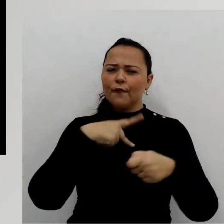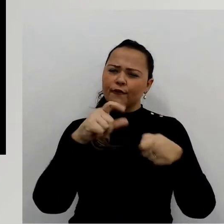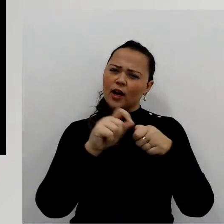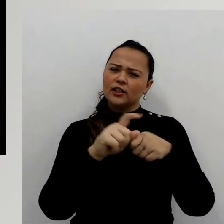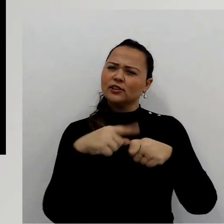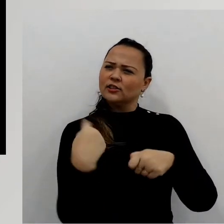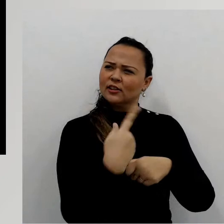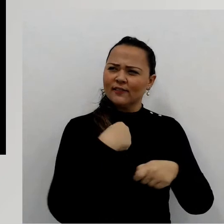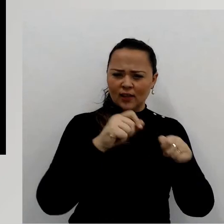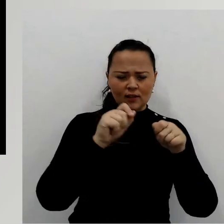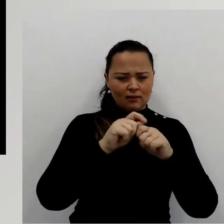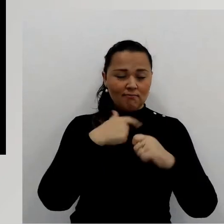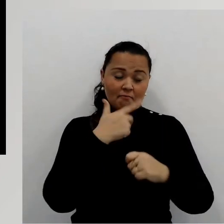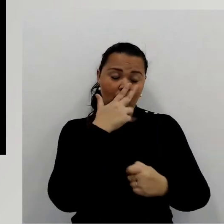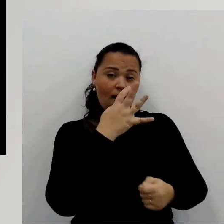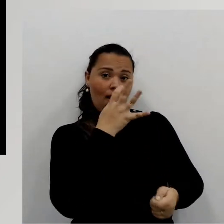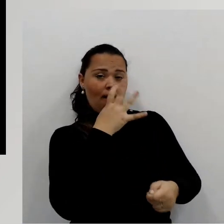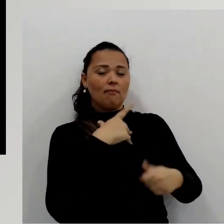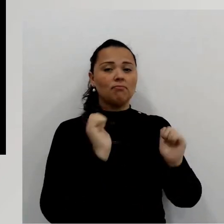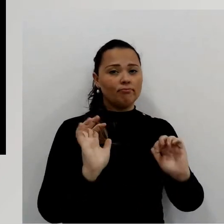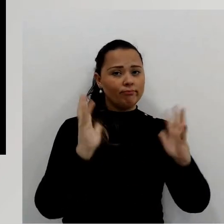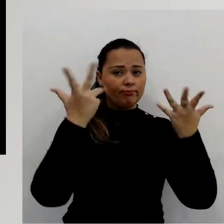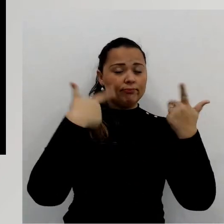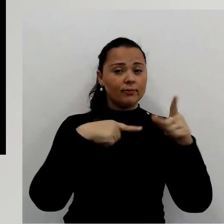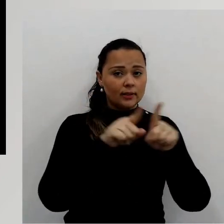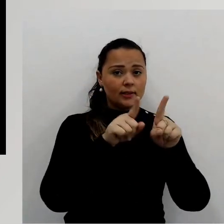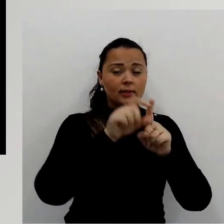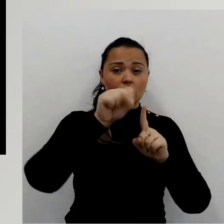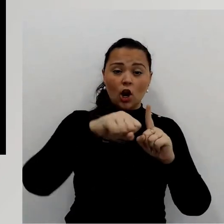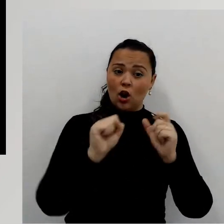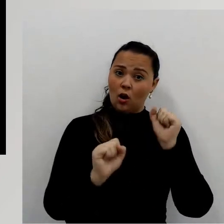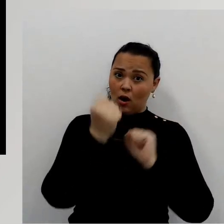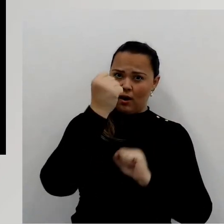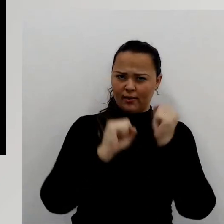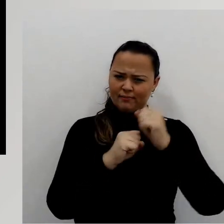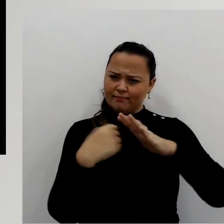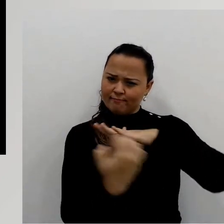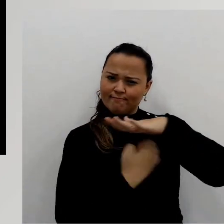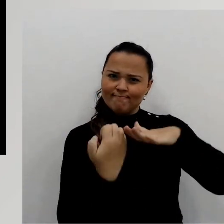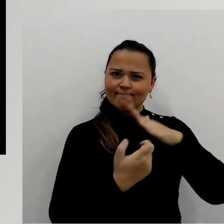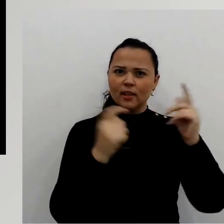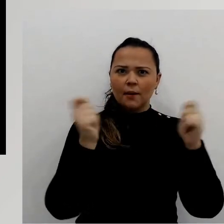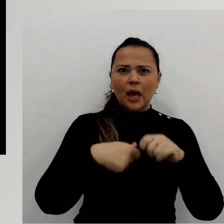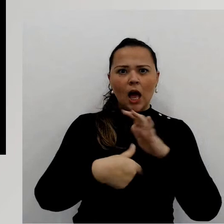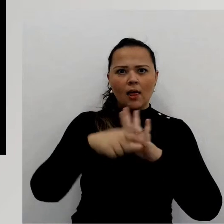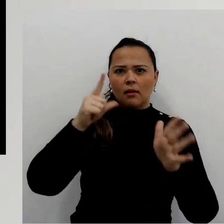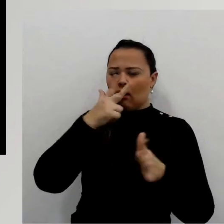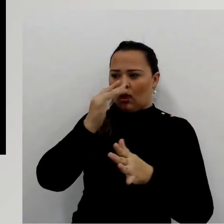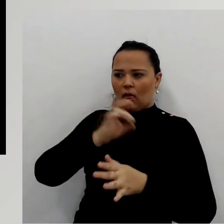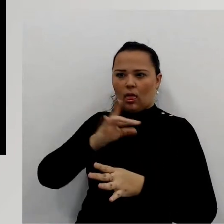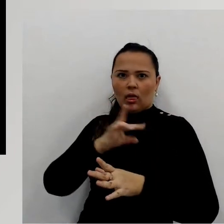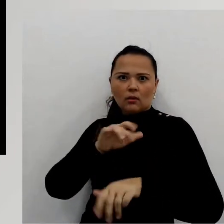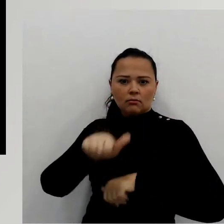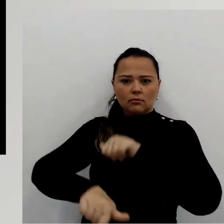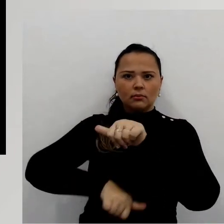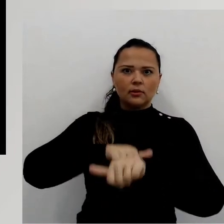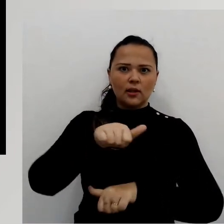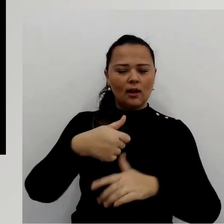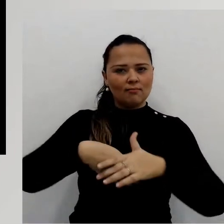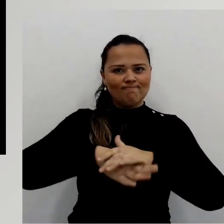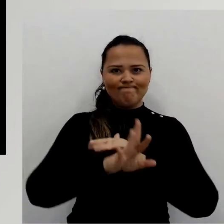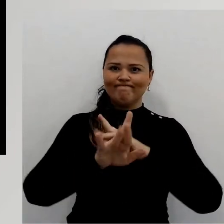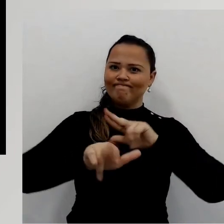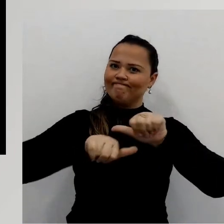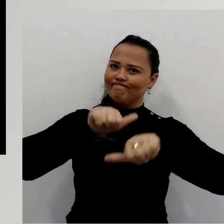a shadow of what it used to be. At one time, this chart would have been 100% commercial print. And over